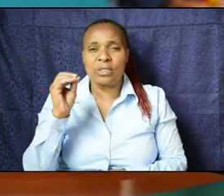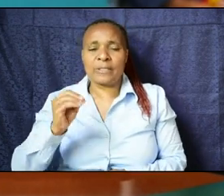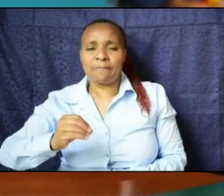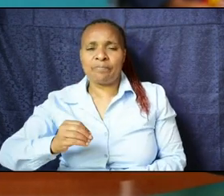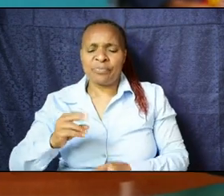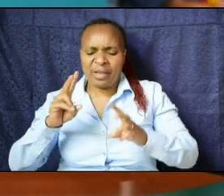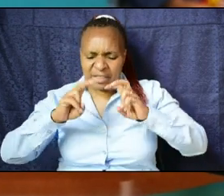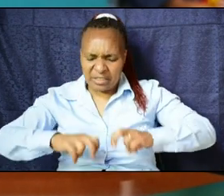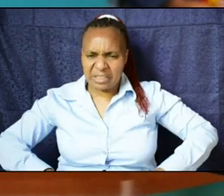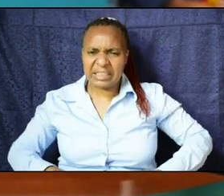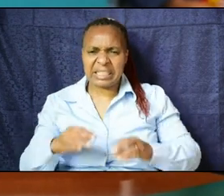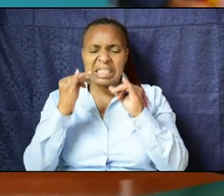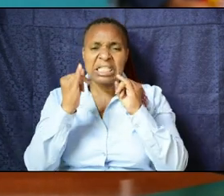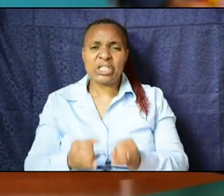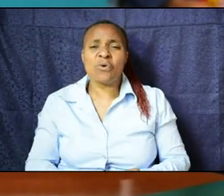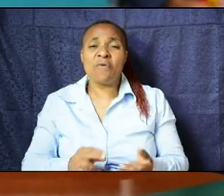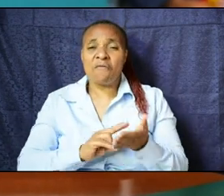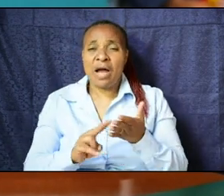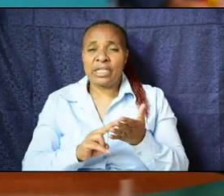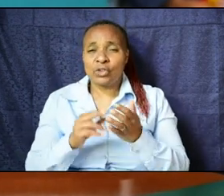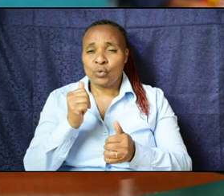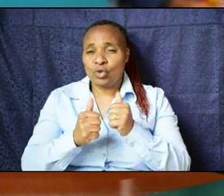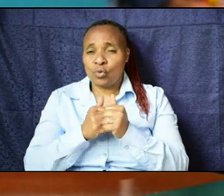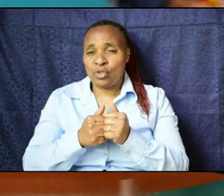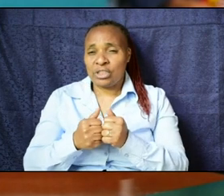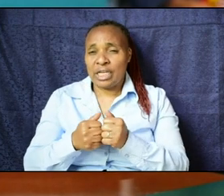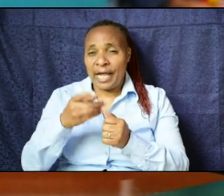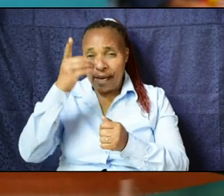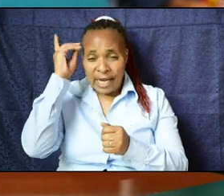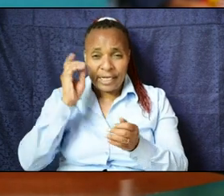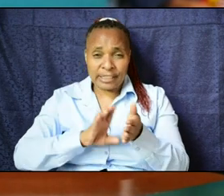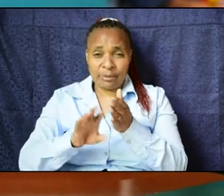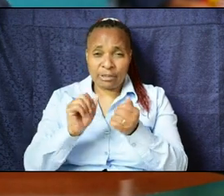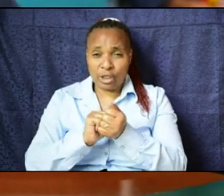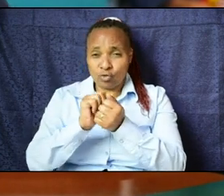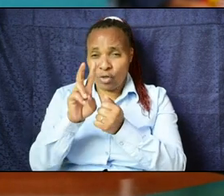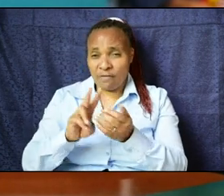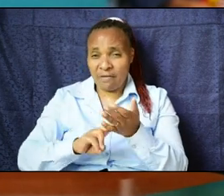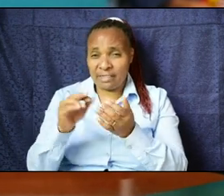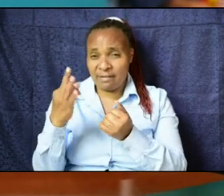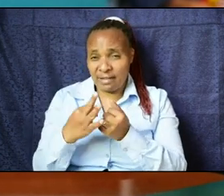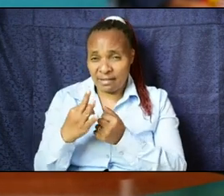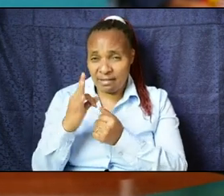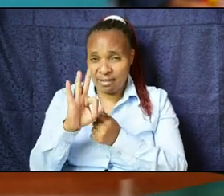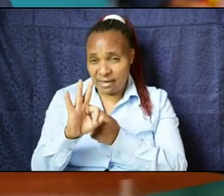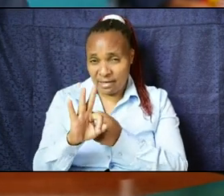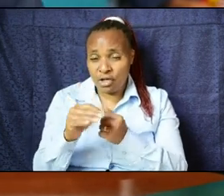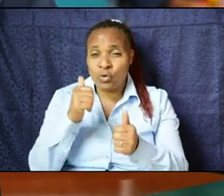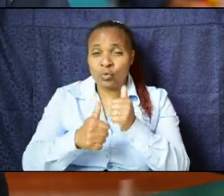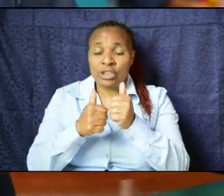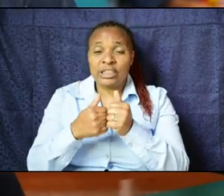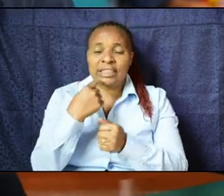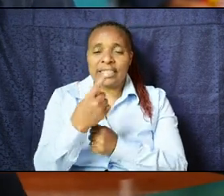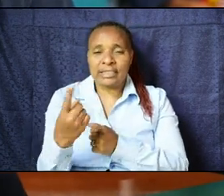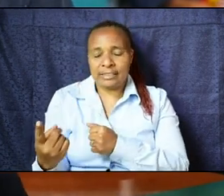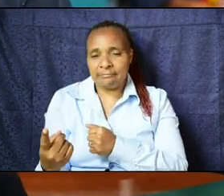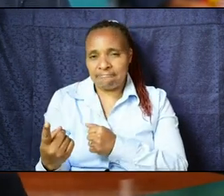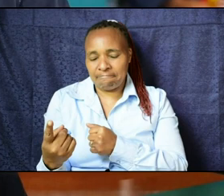He discovered his new favorite verse, that was Daniel 12, verse 3, which says,